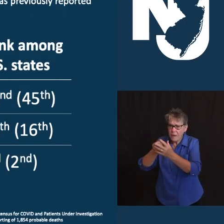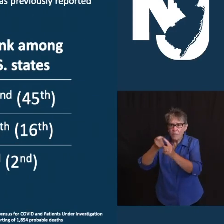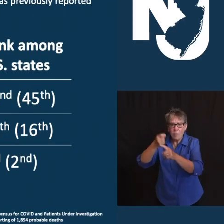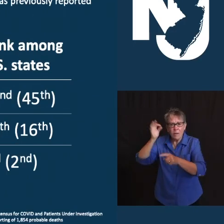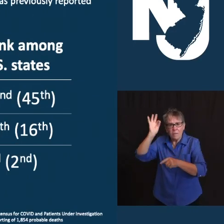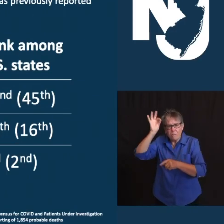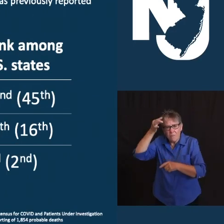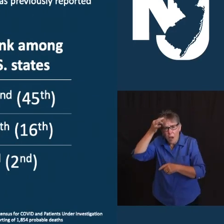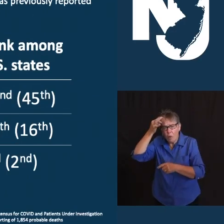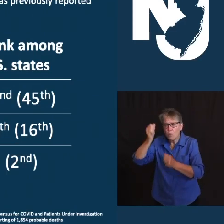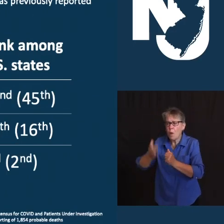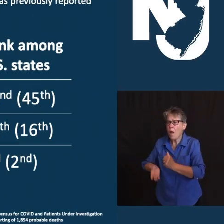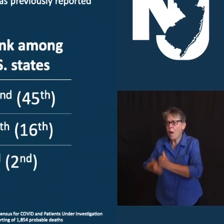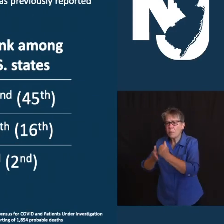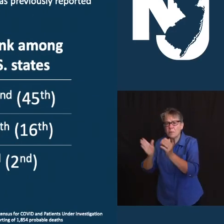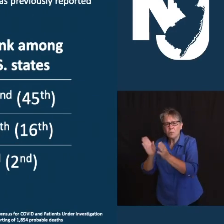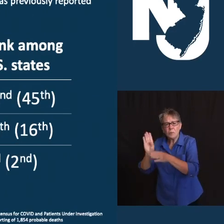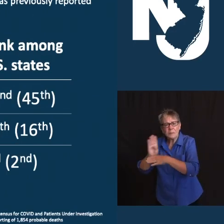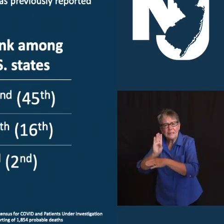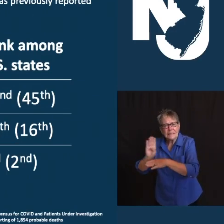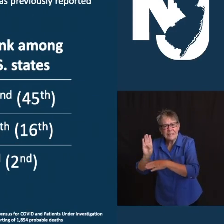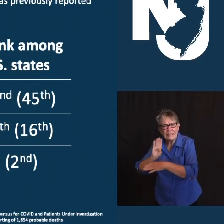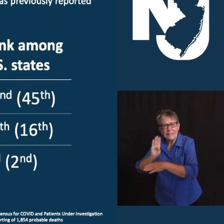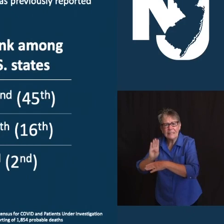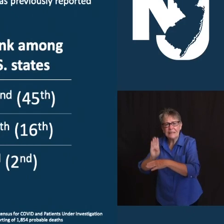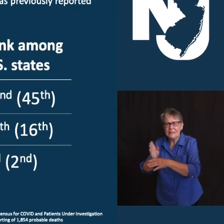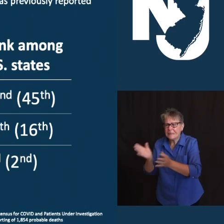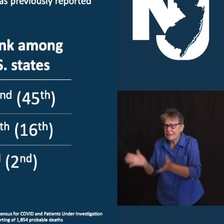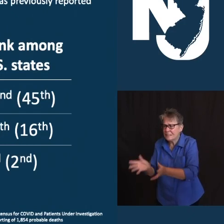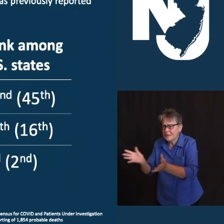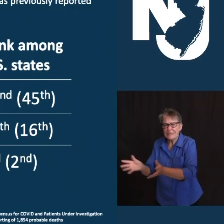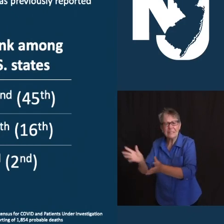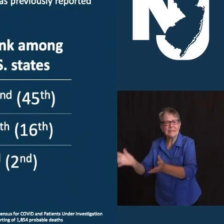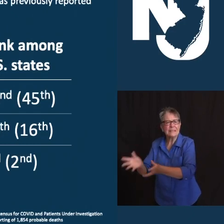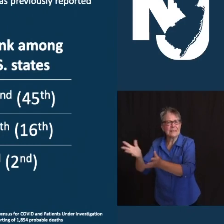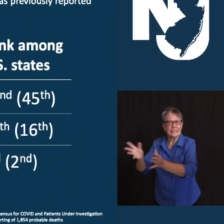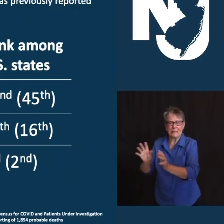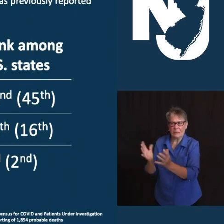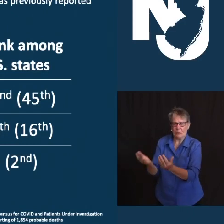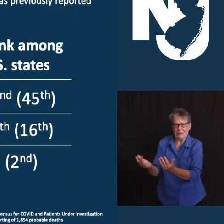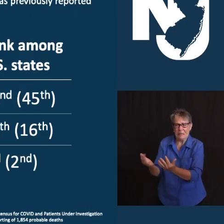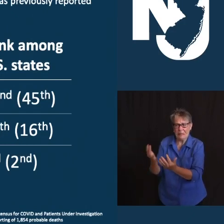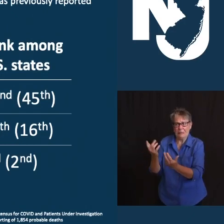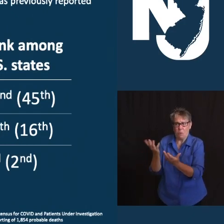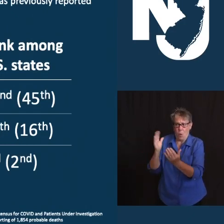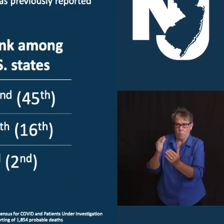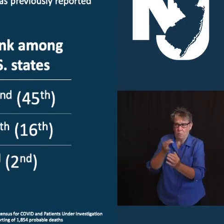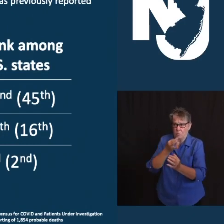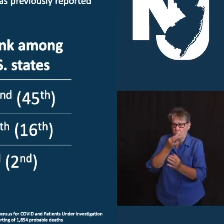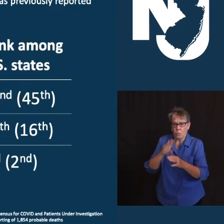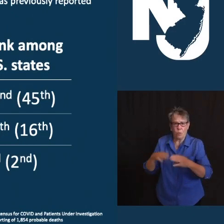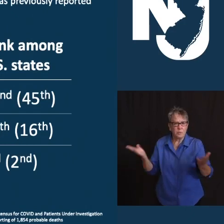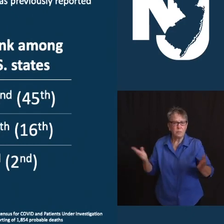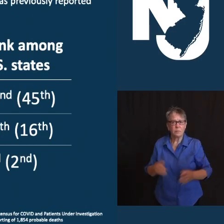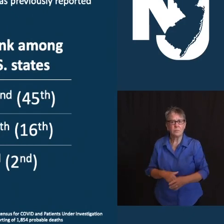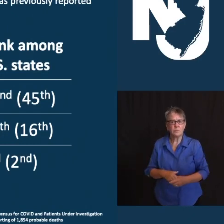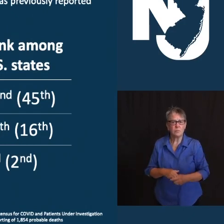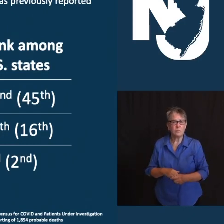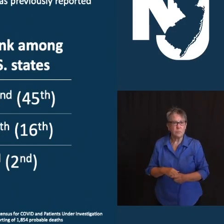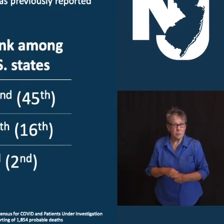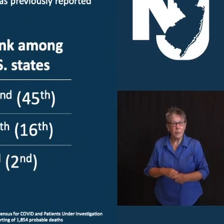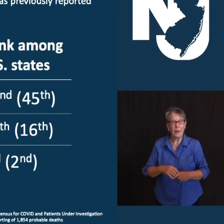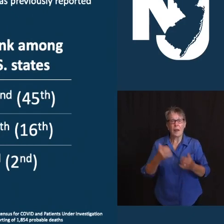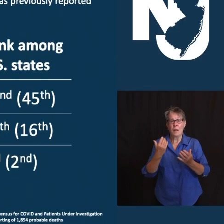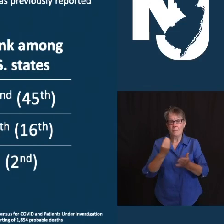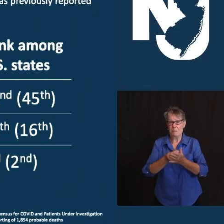need the federal cash, direct assistance to help those diners and restaurants out. It's why we need to consider